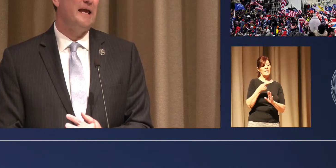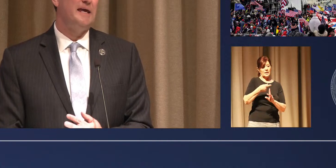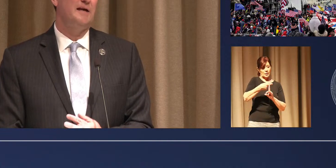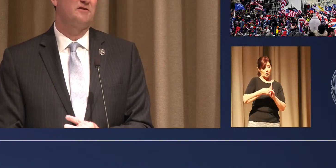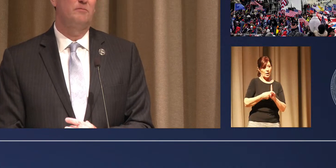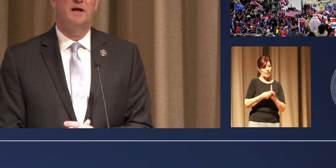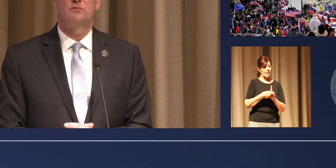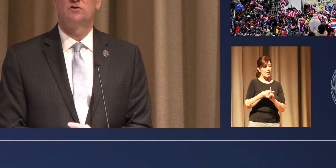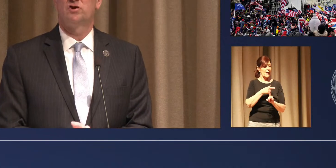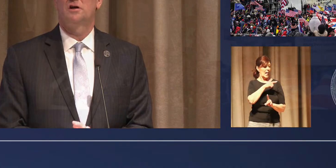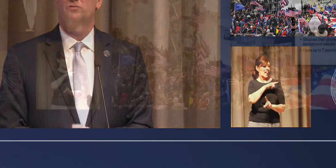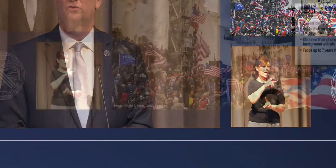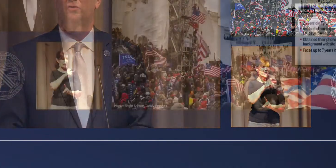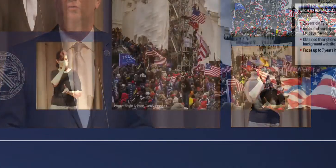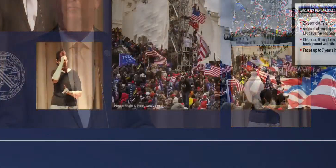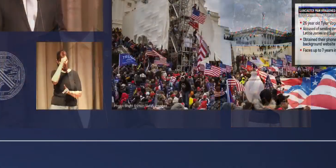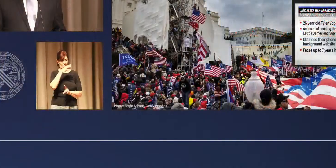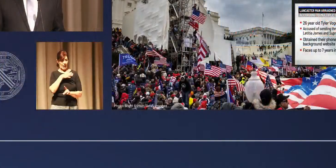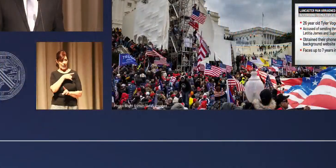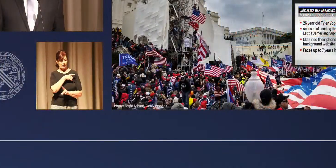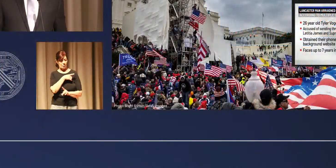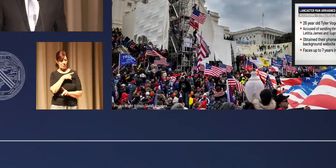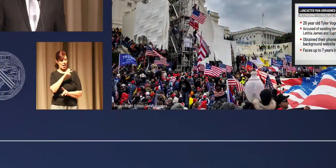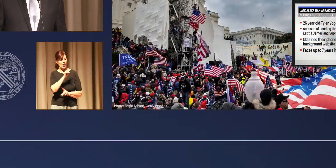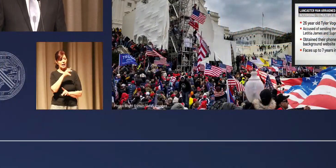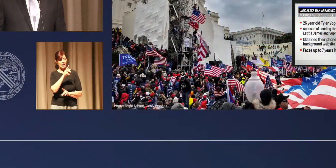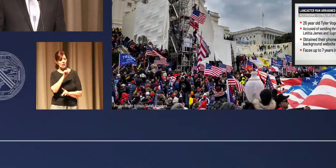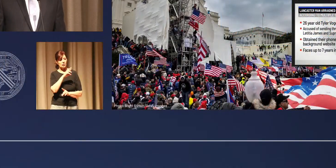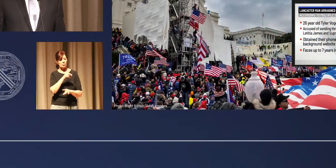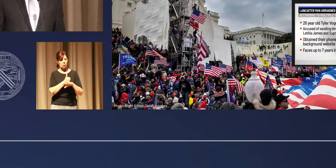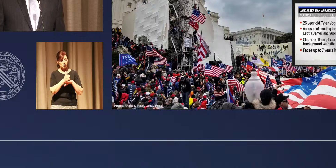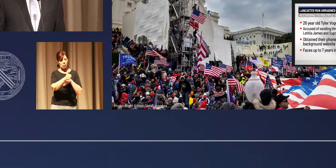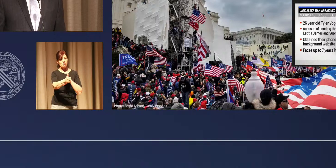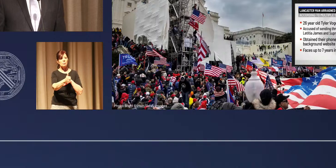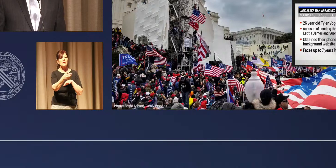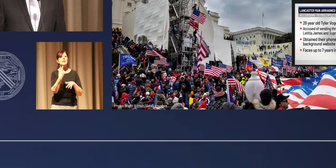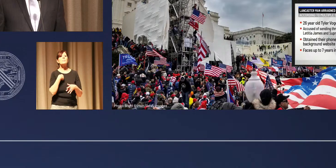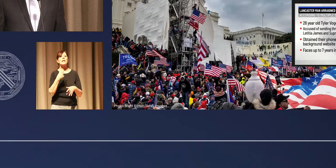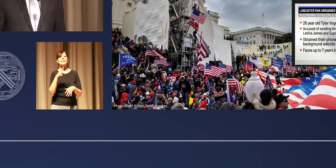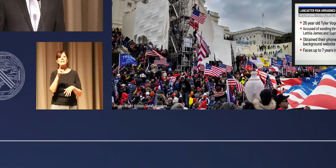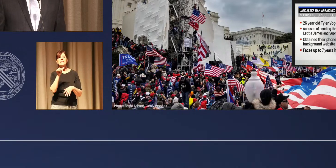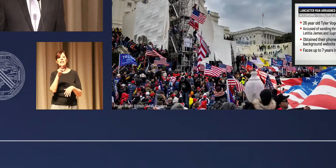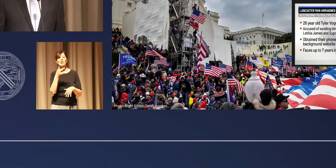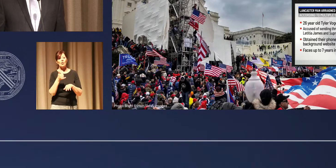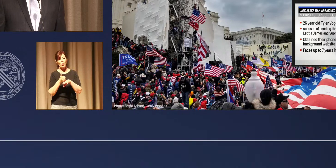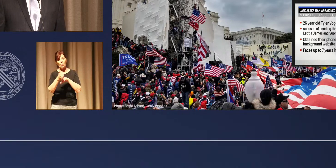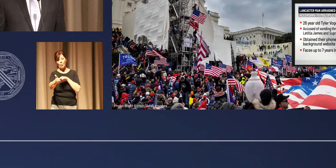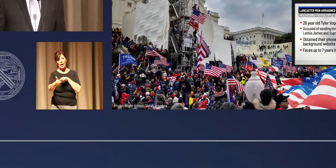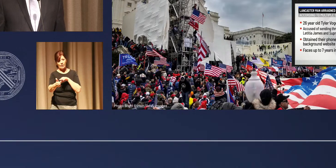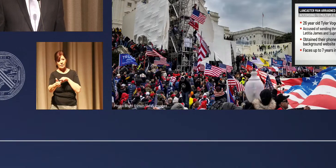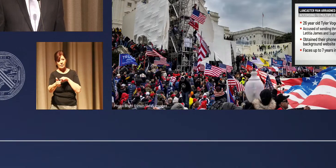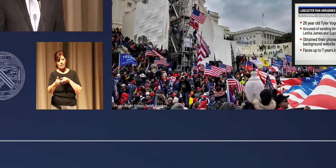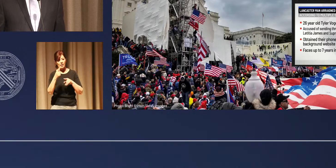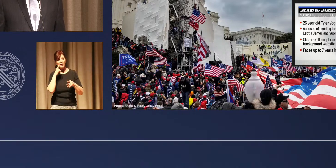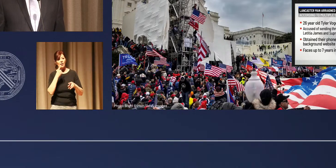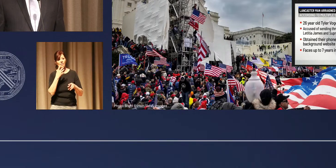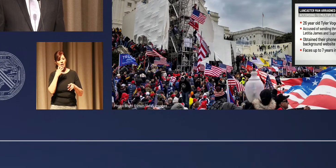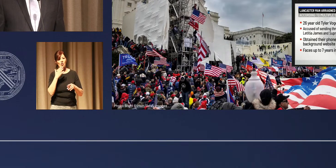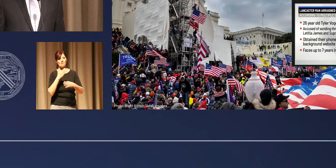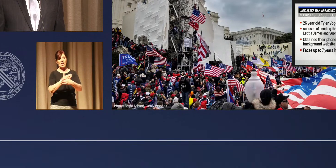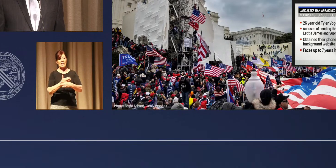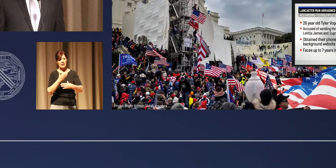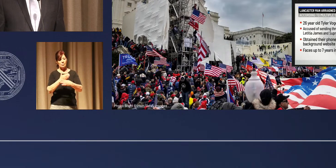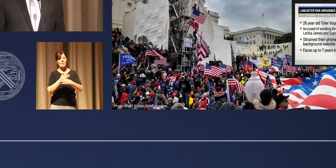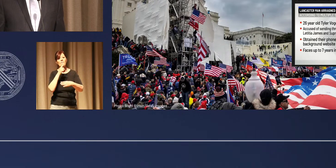a Lancaster man was charged with 2 felony counts of making a terrorist threat and 2 misdemeanor counts of aggravated harassment